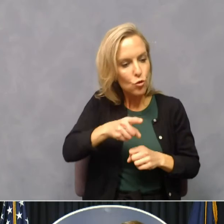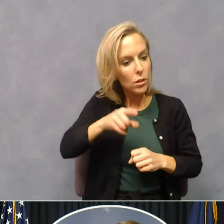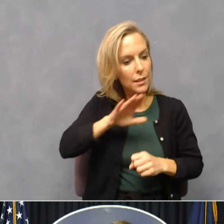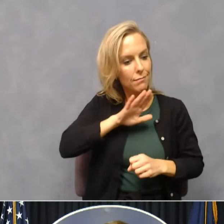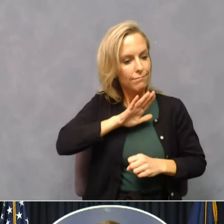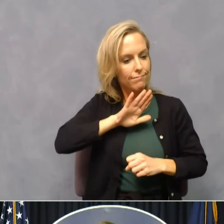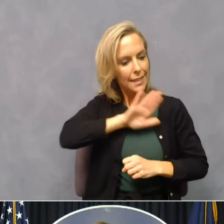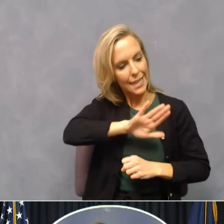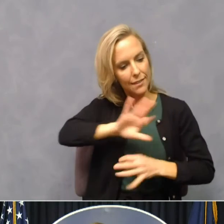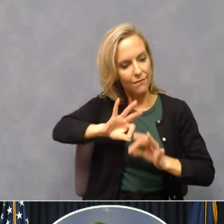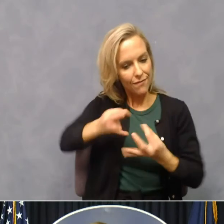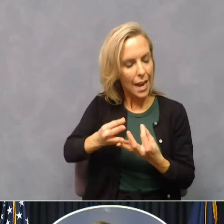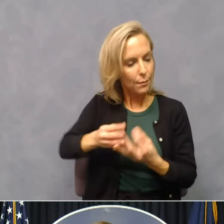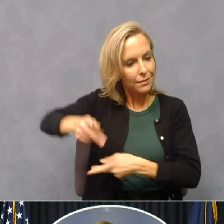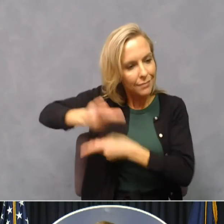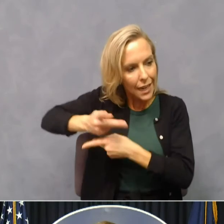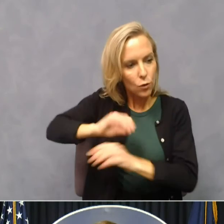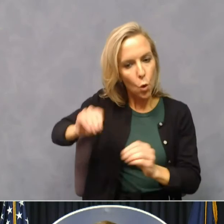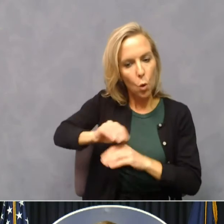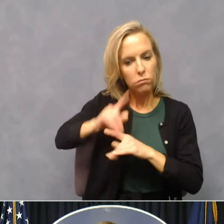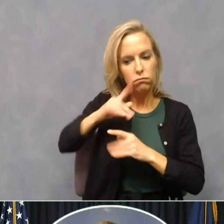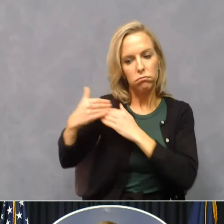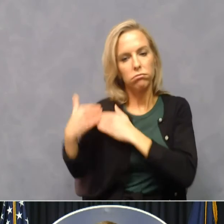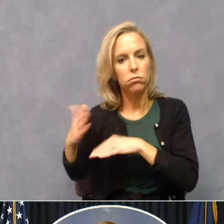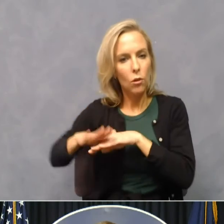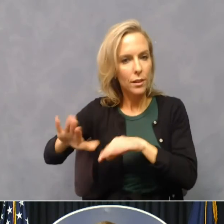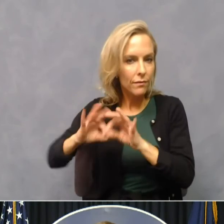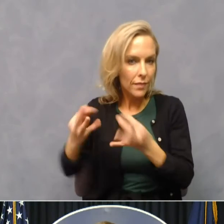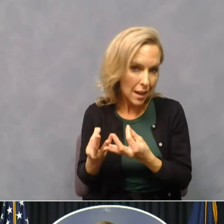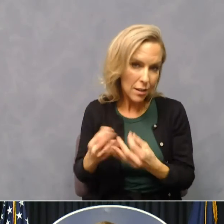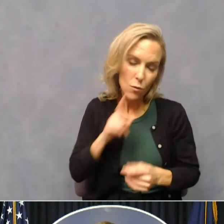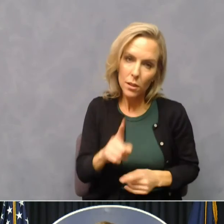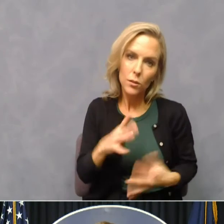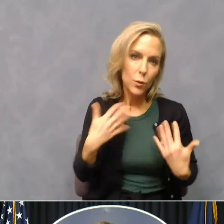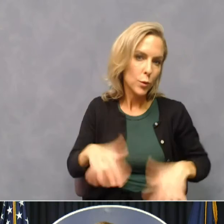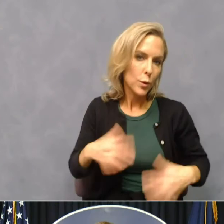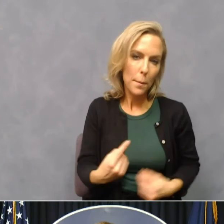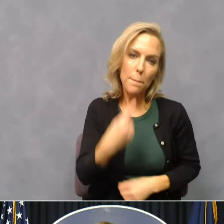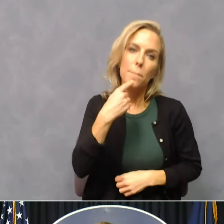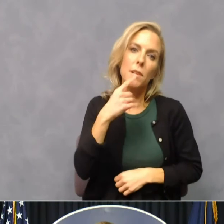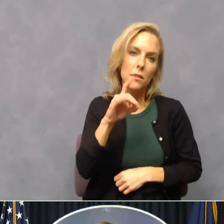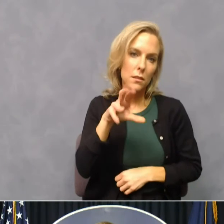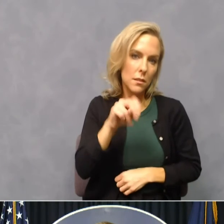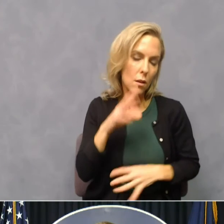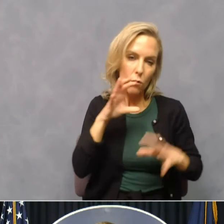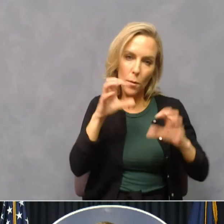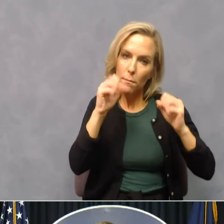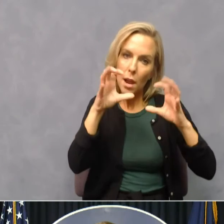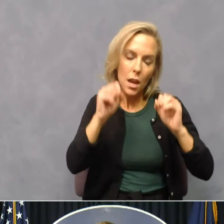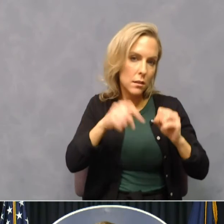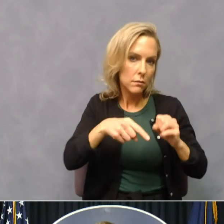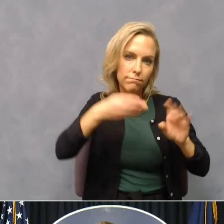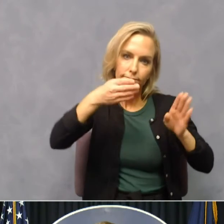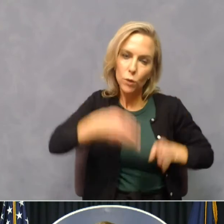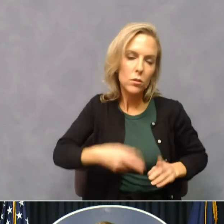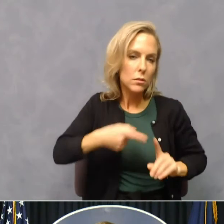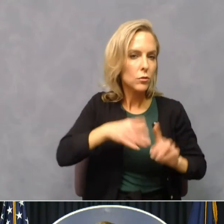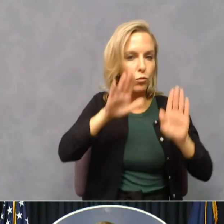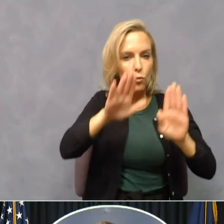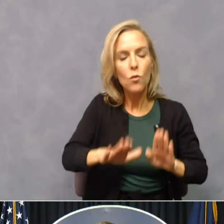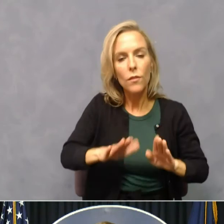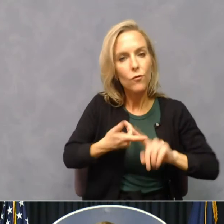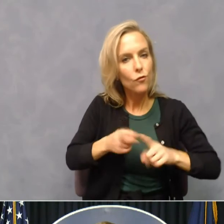him. So we're going to miss Don. He was an amazing person. He was a great friend,